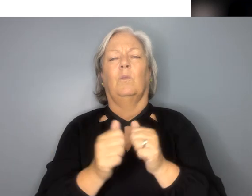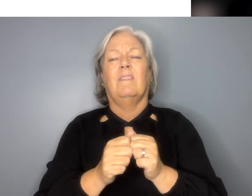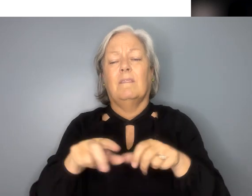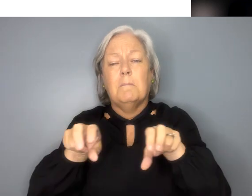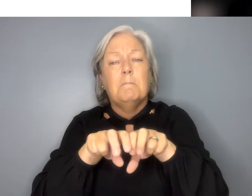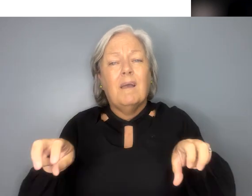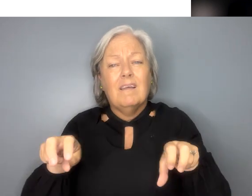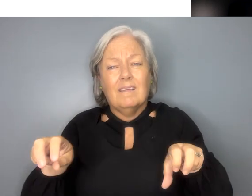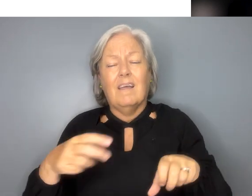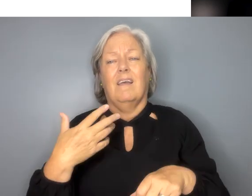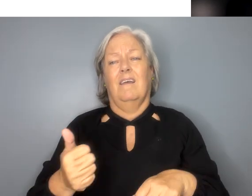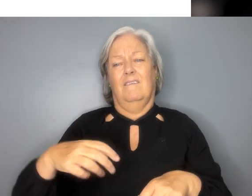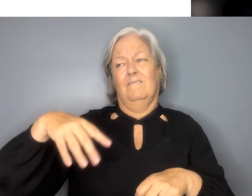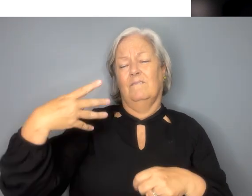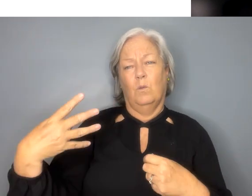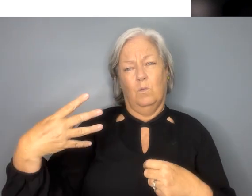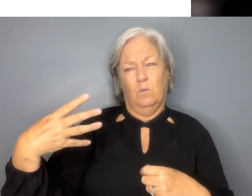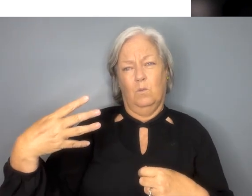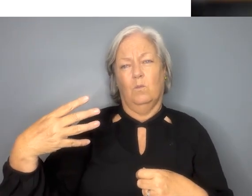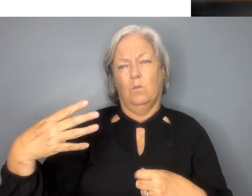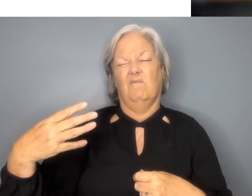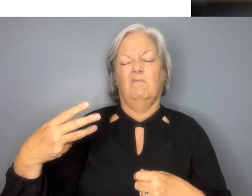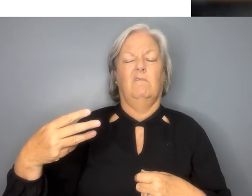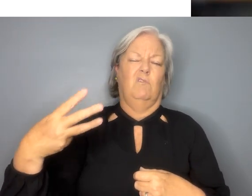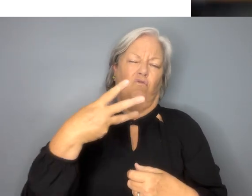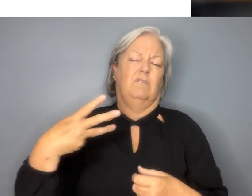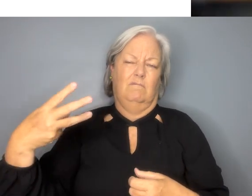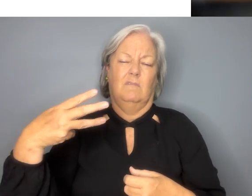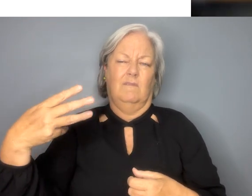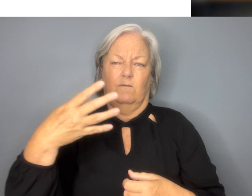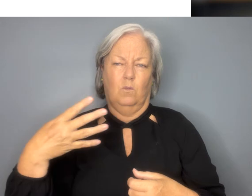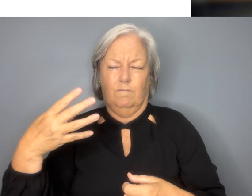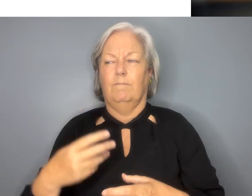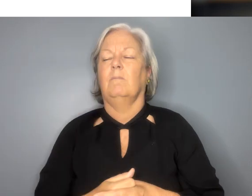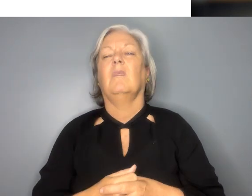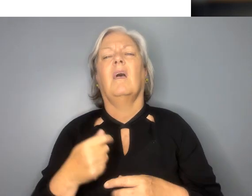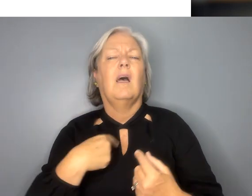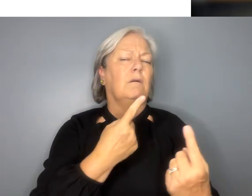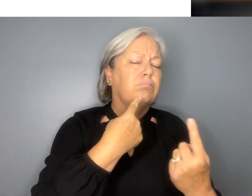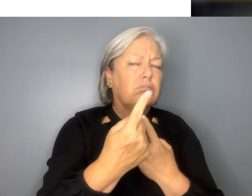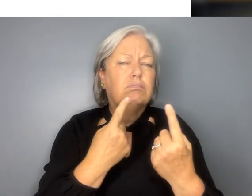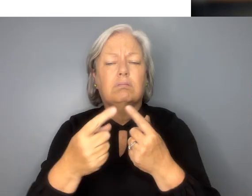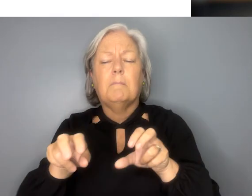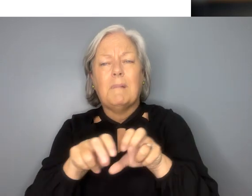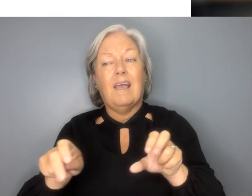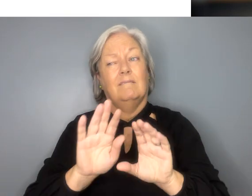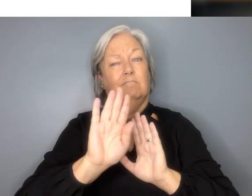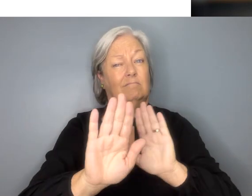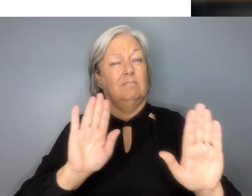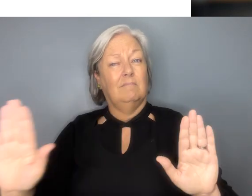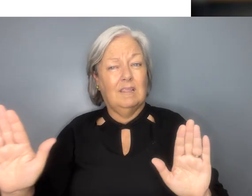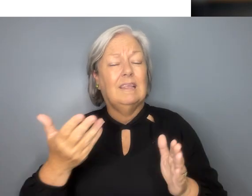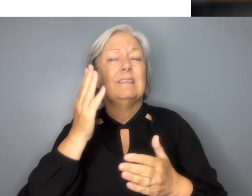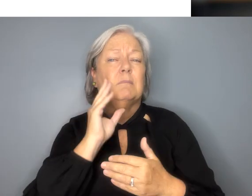our panellists Mo Quirk, Annabelle Oxley, and Ruby Mountford, who I'll ask to introduce themselves shortly. These panellists will discuss and reflect on their